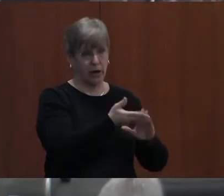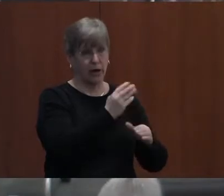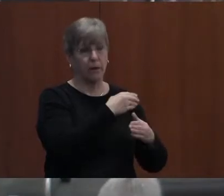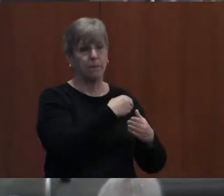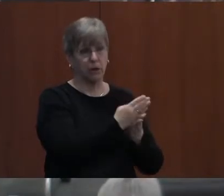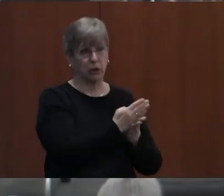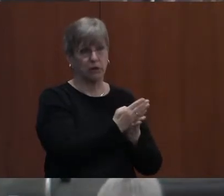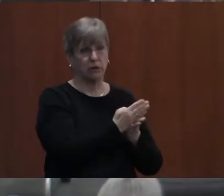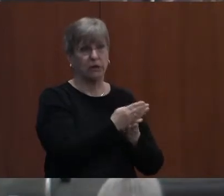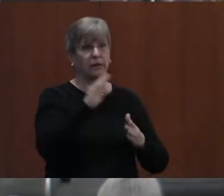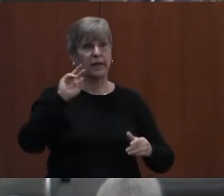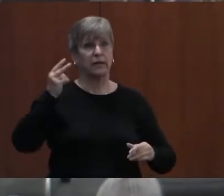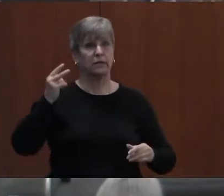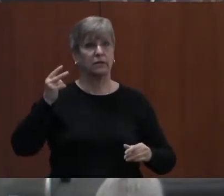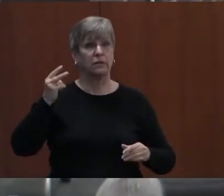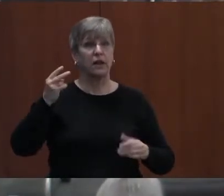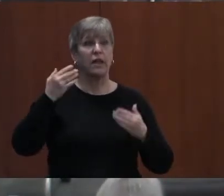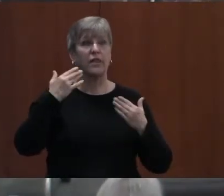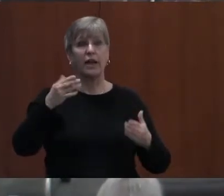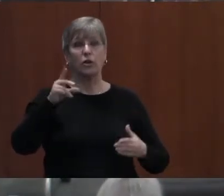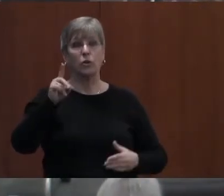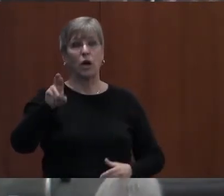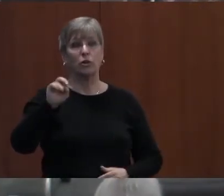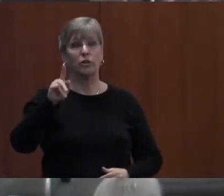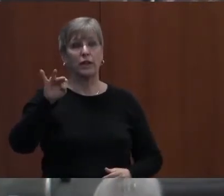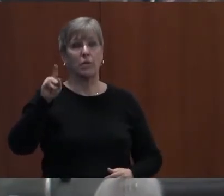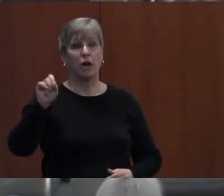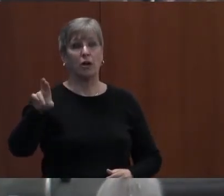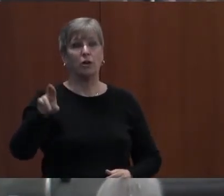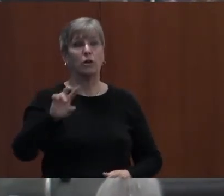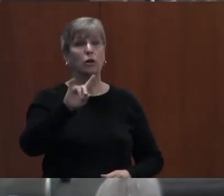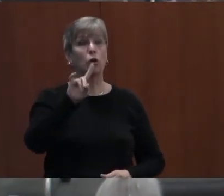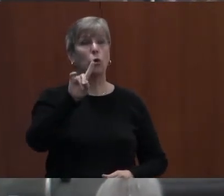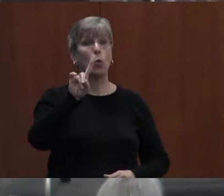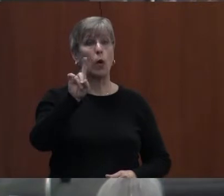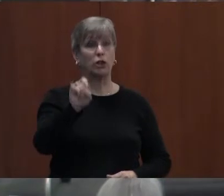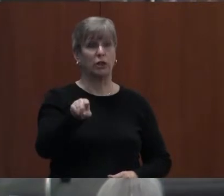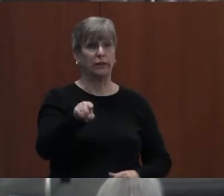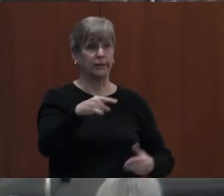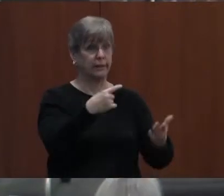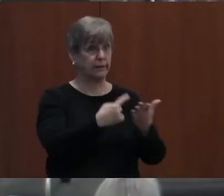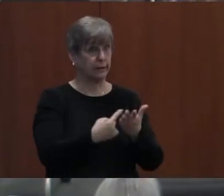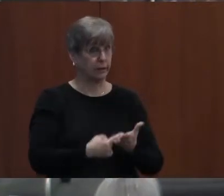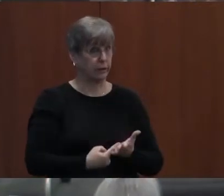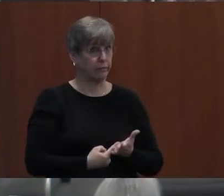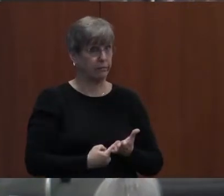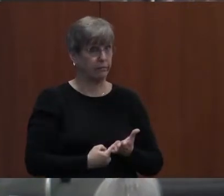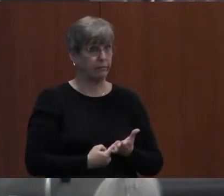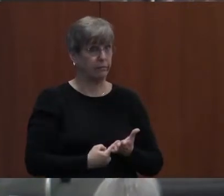Is there a second? Second. Thank you, Dr. Zentmeyer. Questions or any discussion?